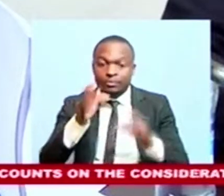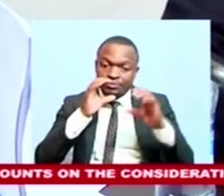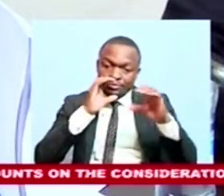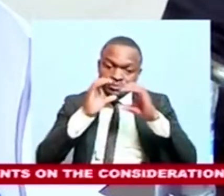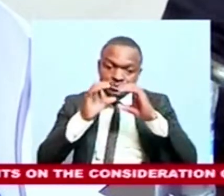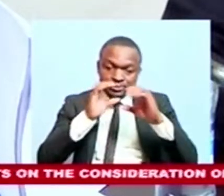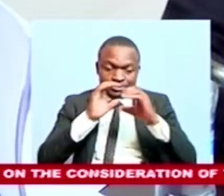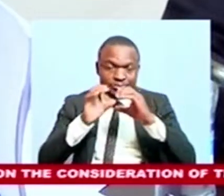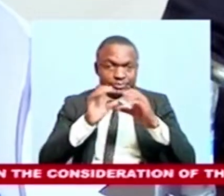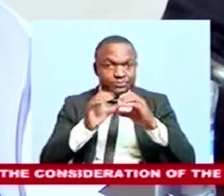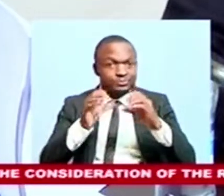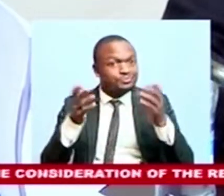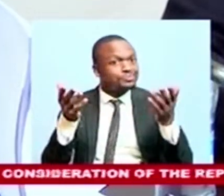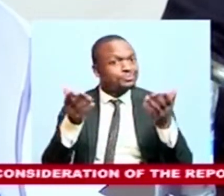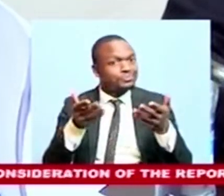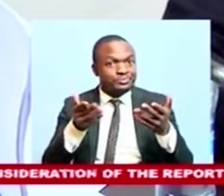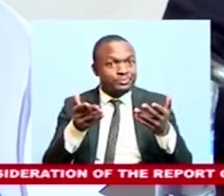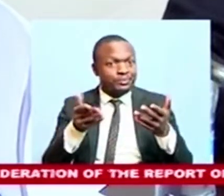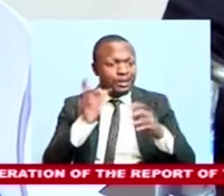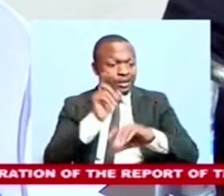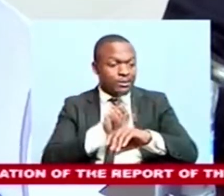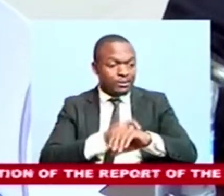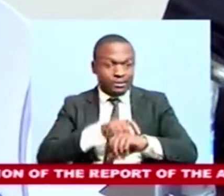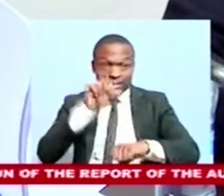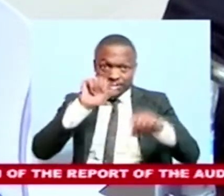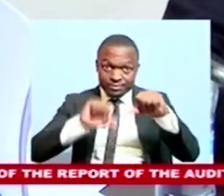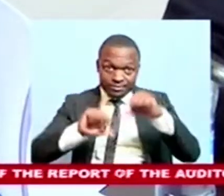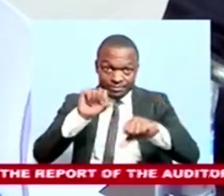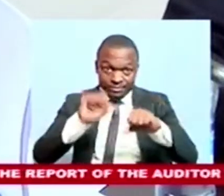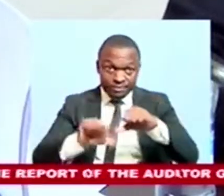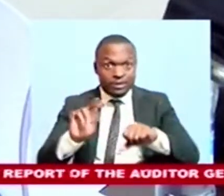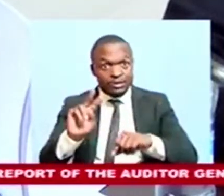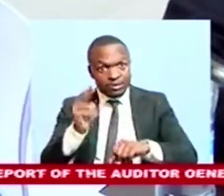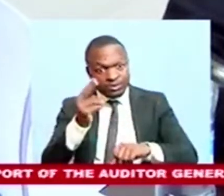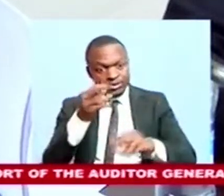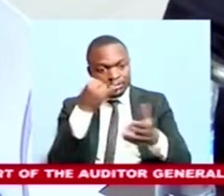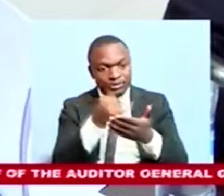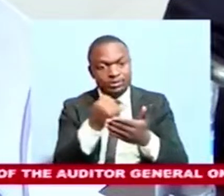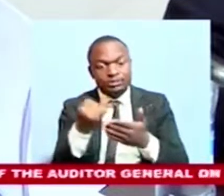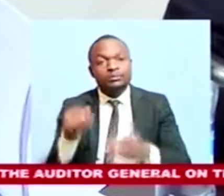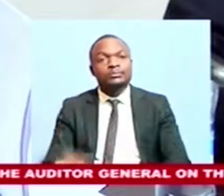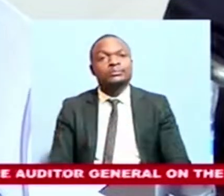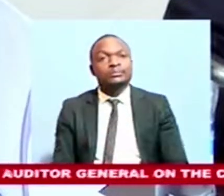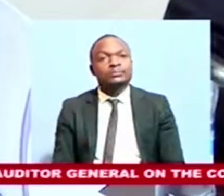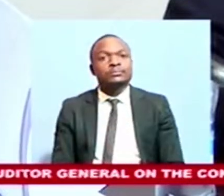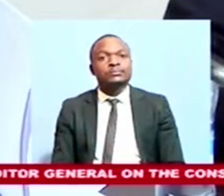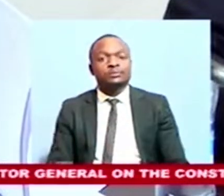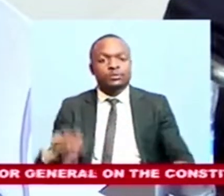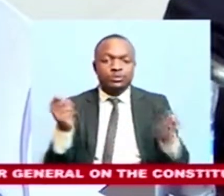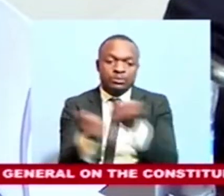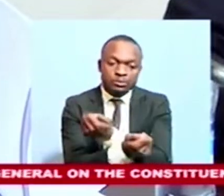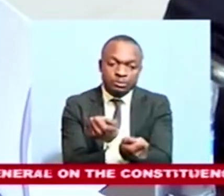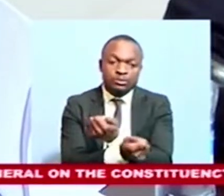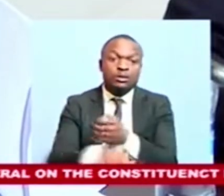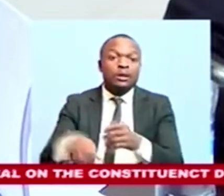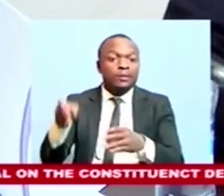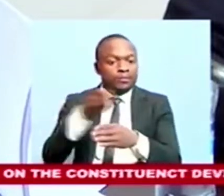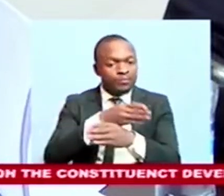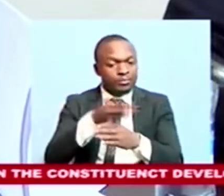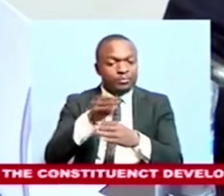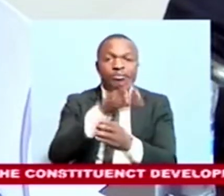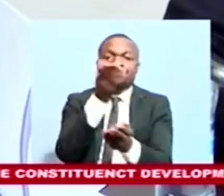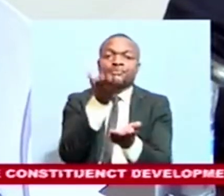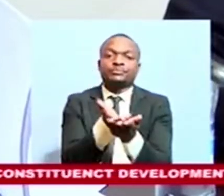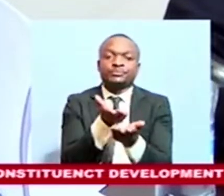you could not access them during the time of audit. The second issue is the change of business